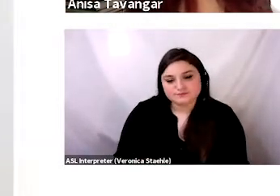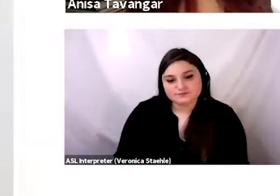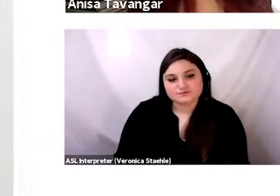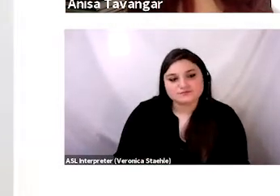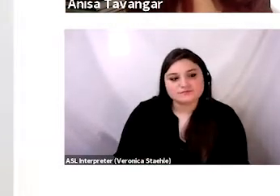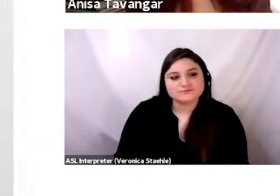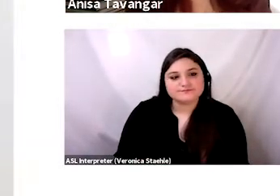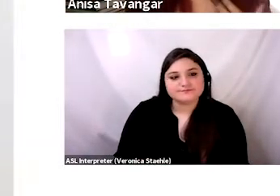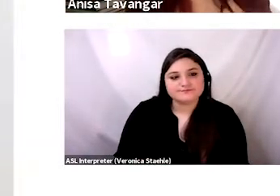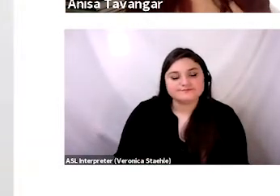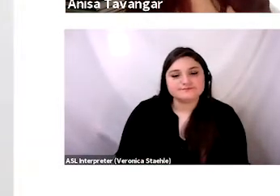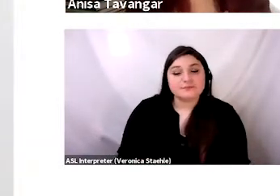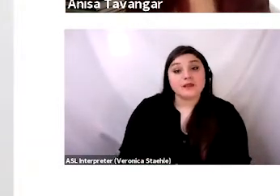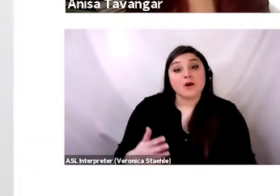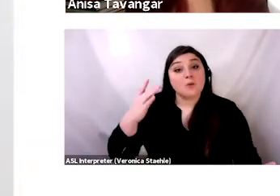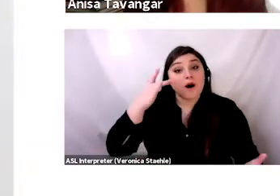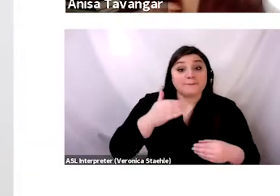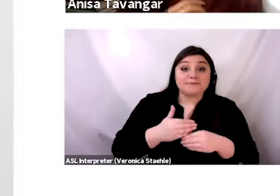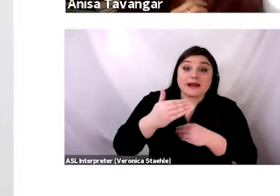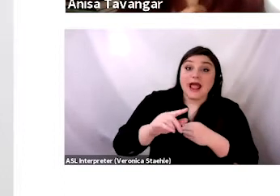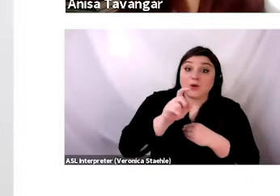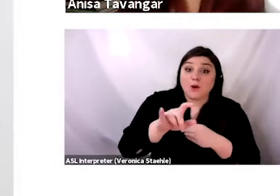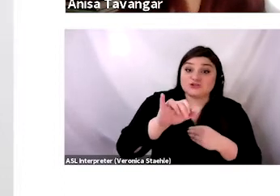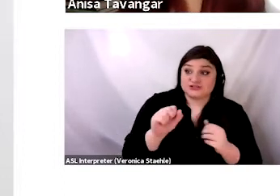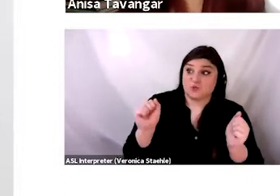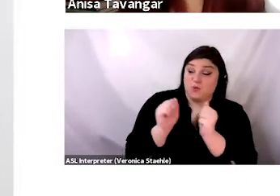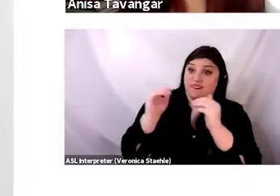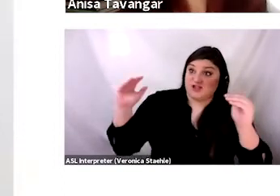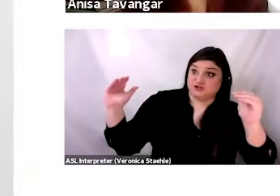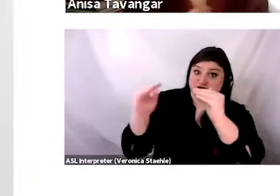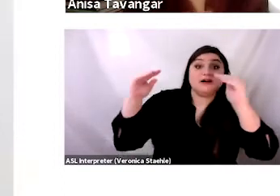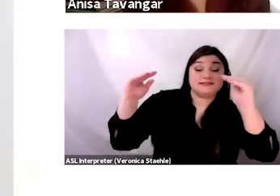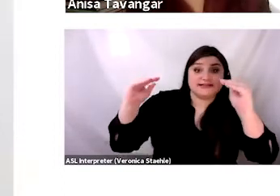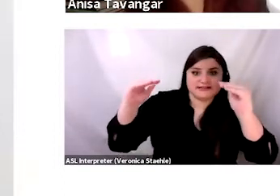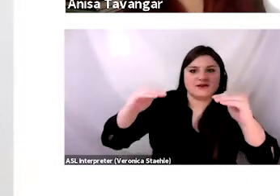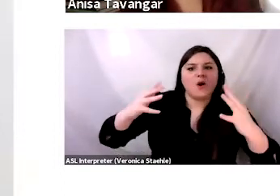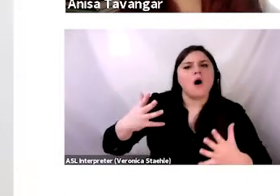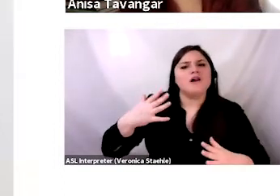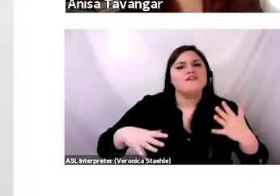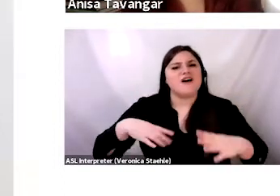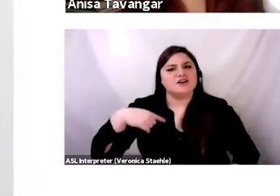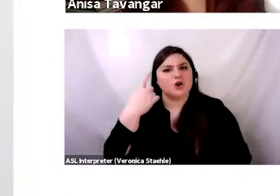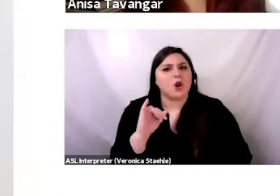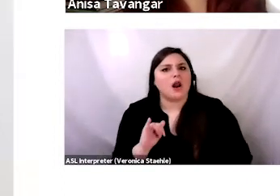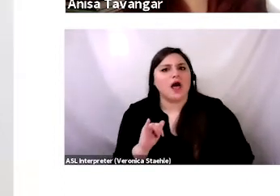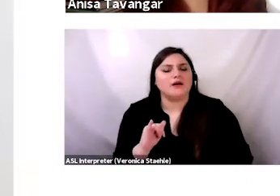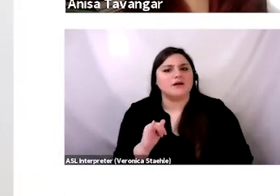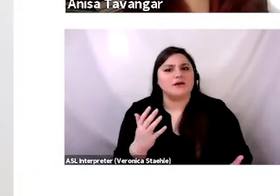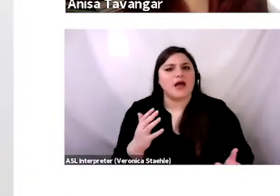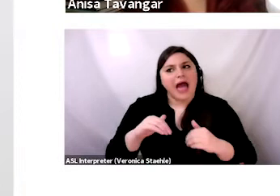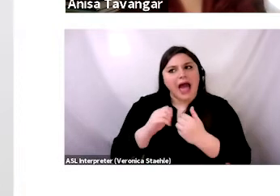the next question is then what does beauty look like in the context of justice? When we think about, okay, well then what can we do? How can we transform